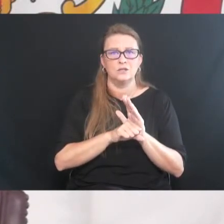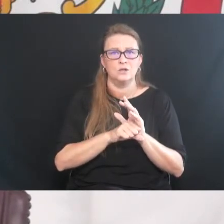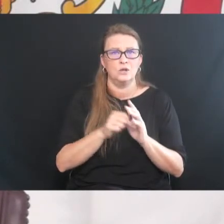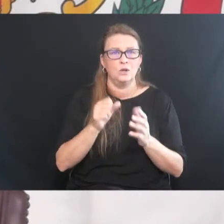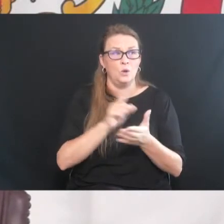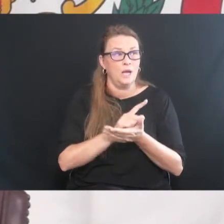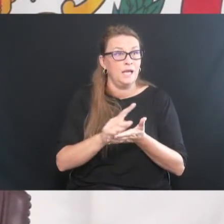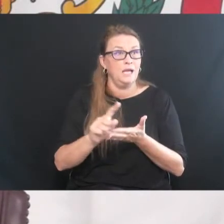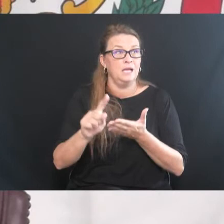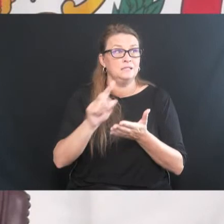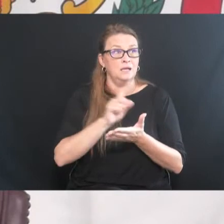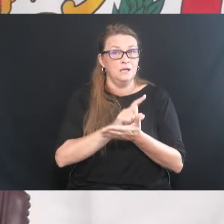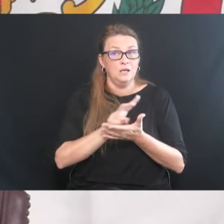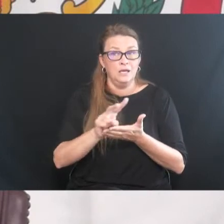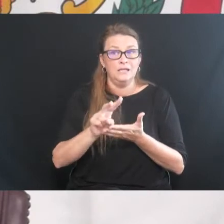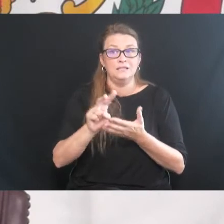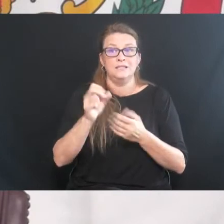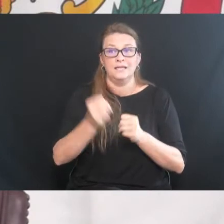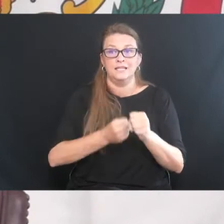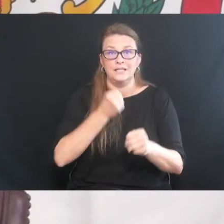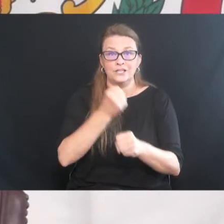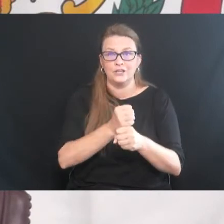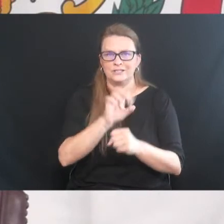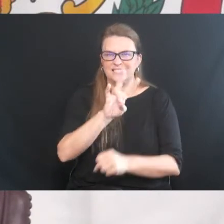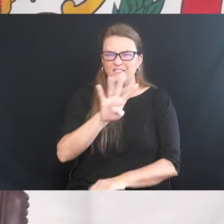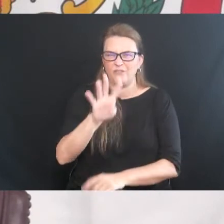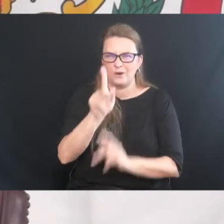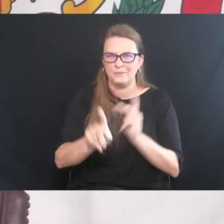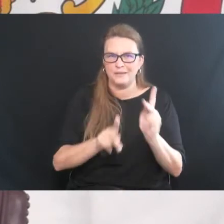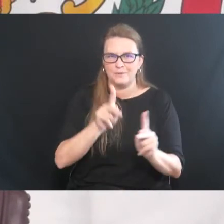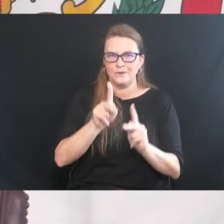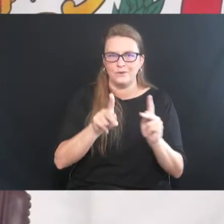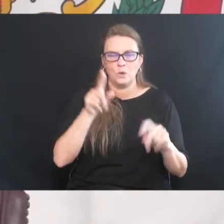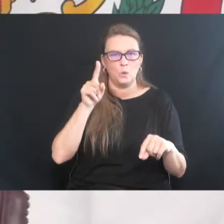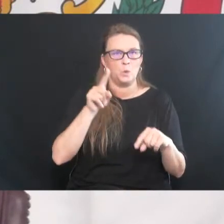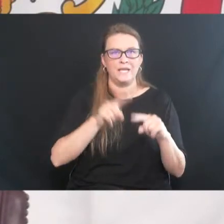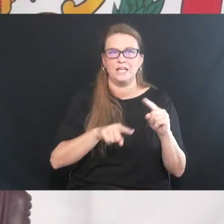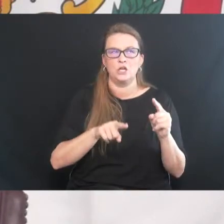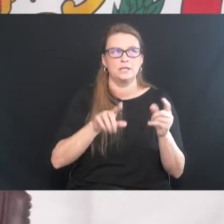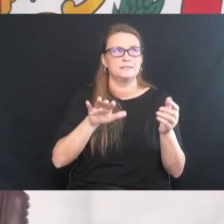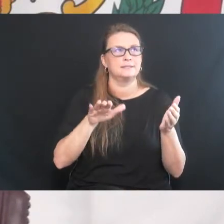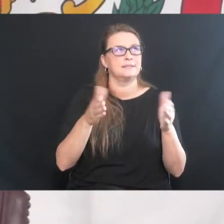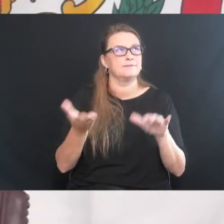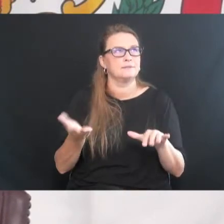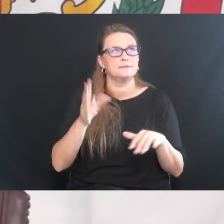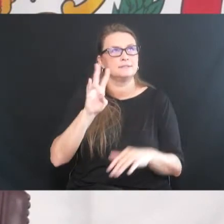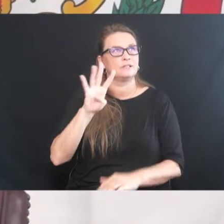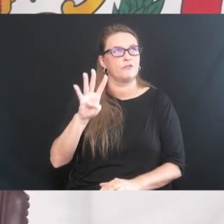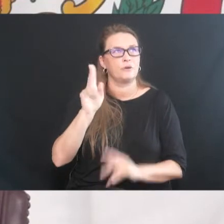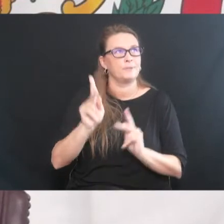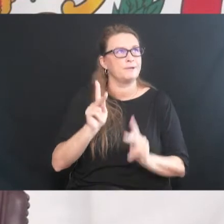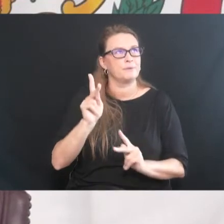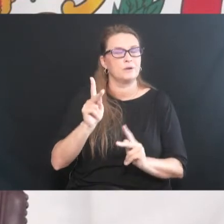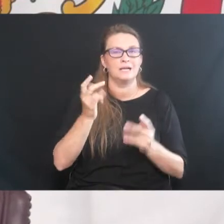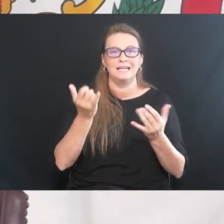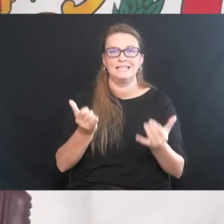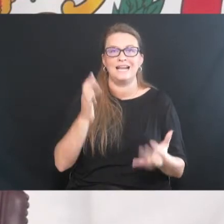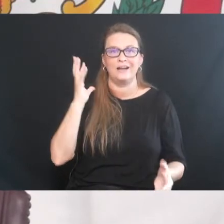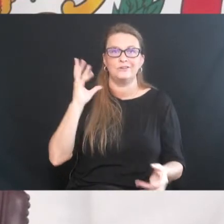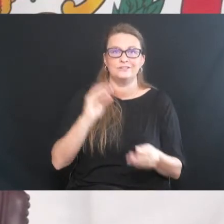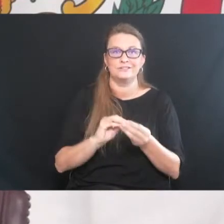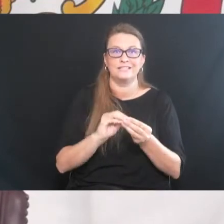weeks, if not years. 74 people. We couldn't lose 74 people. And now we've lost